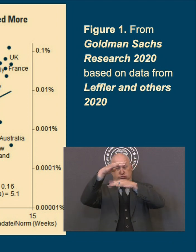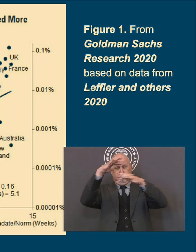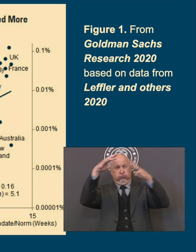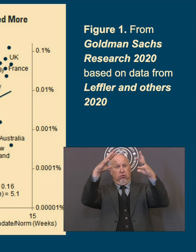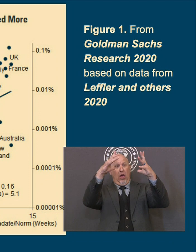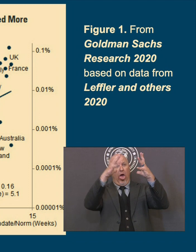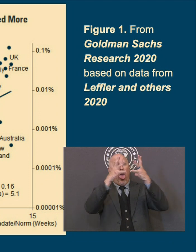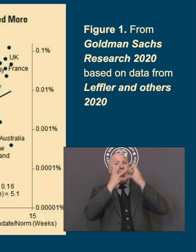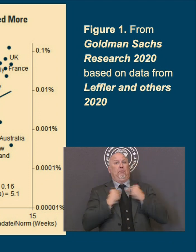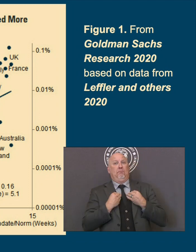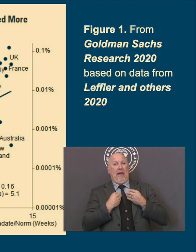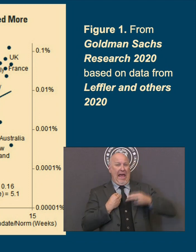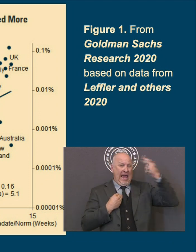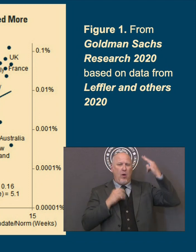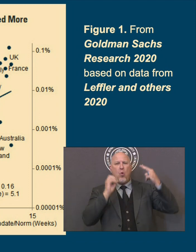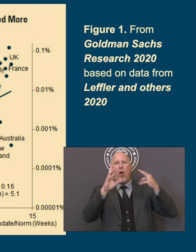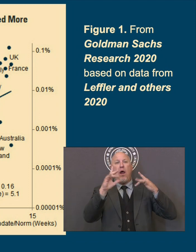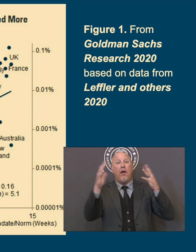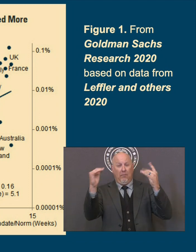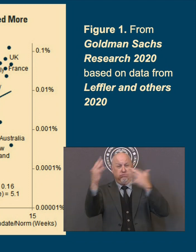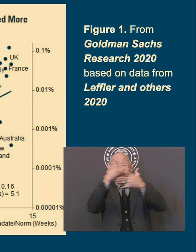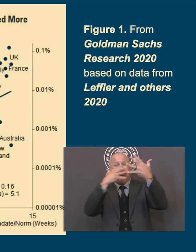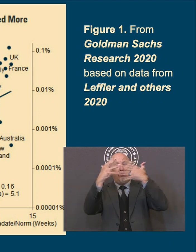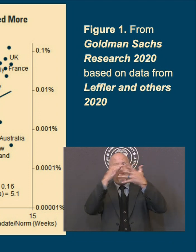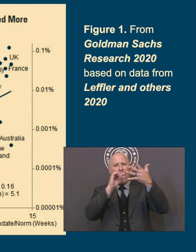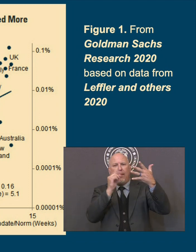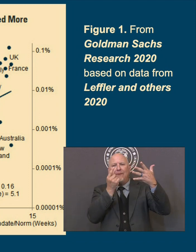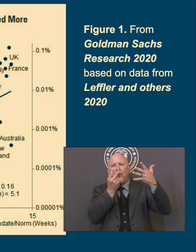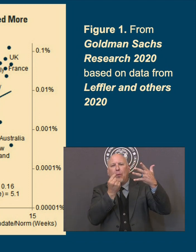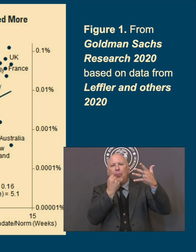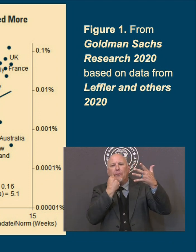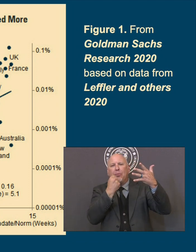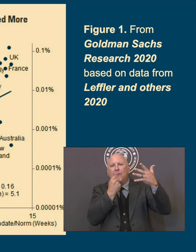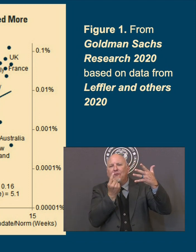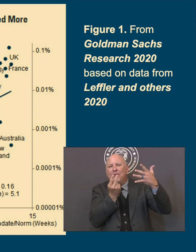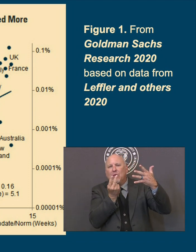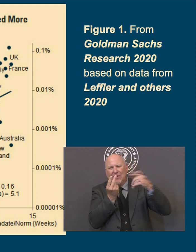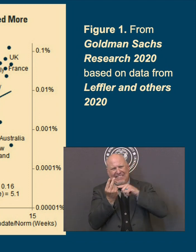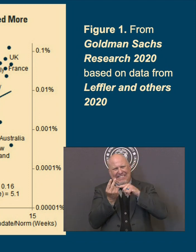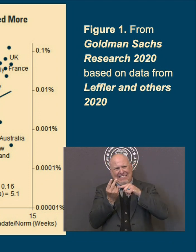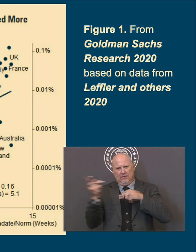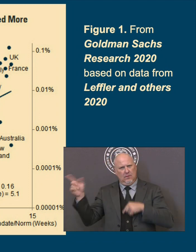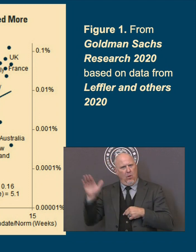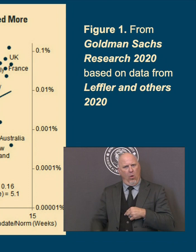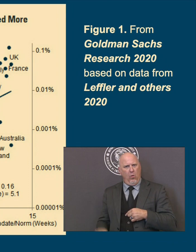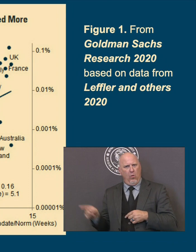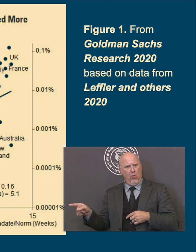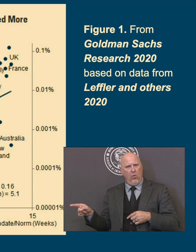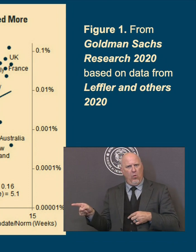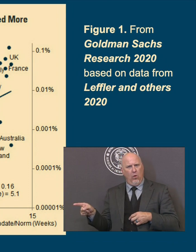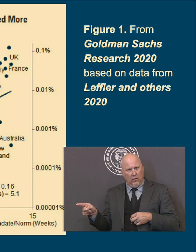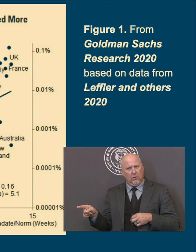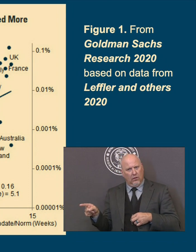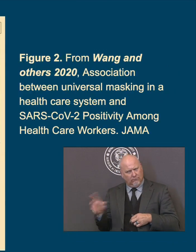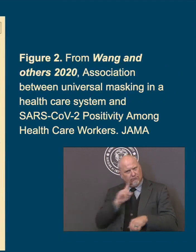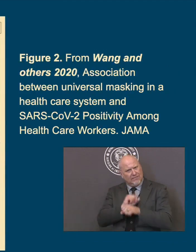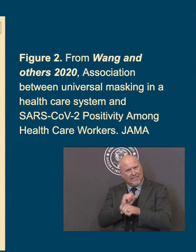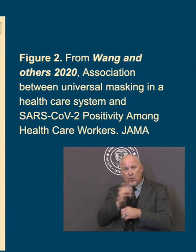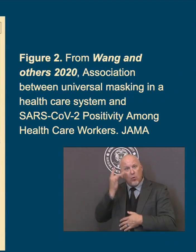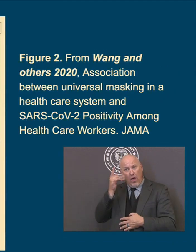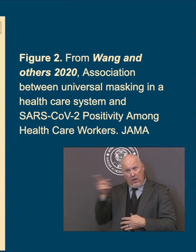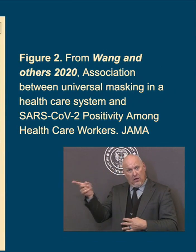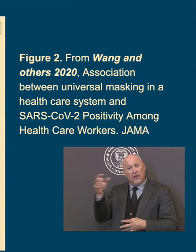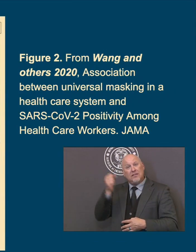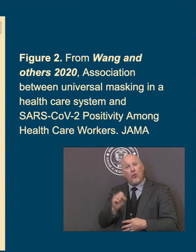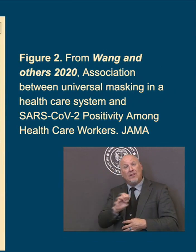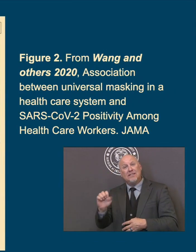very robust, that when masks are used, the mortality rate goes down. Now, if you could go to the next slide.